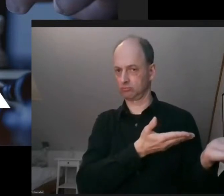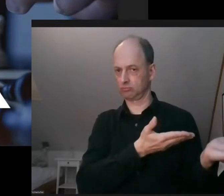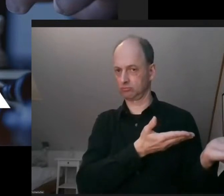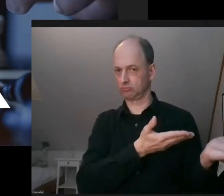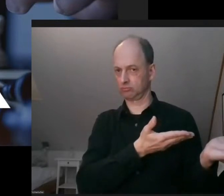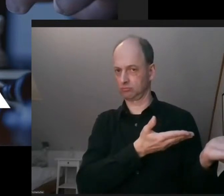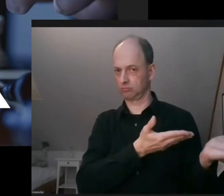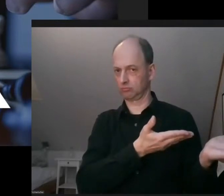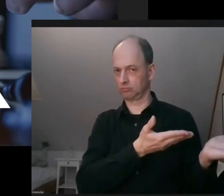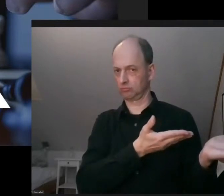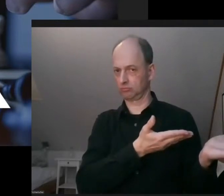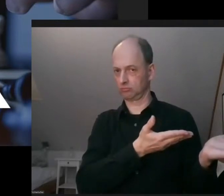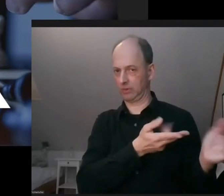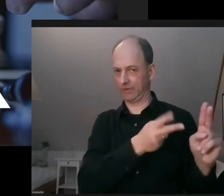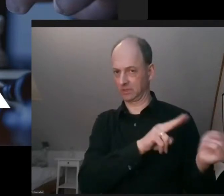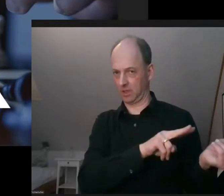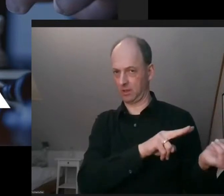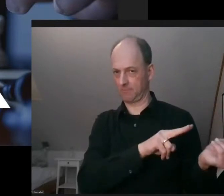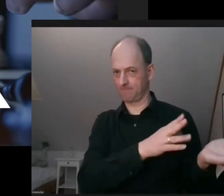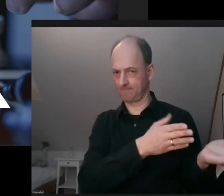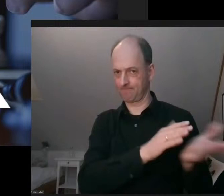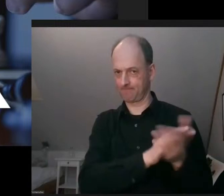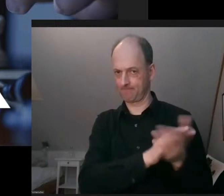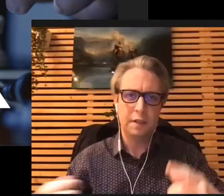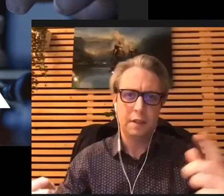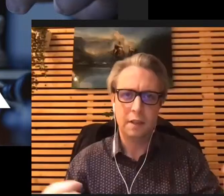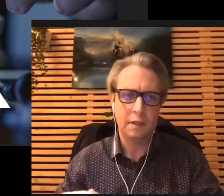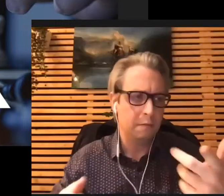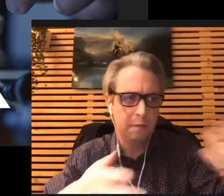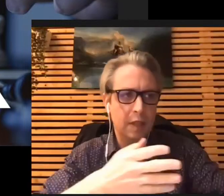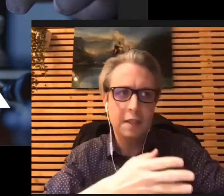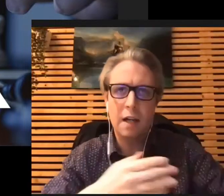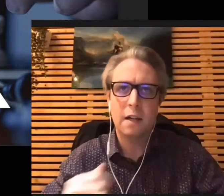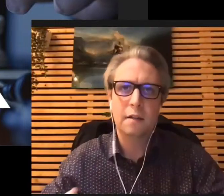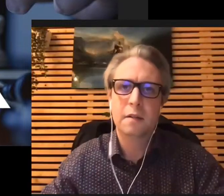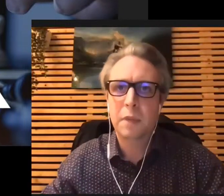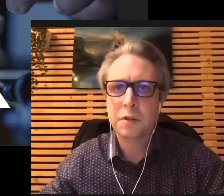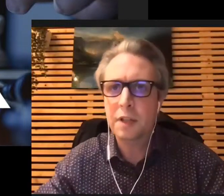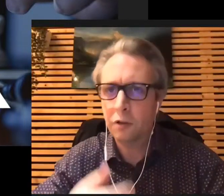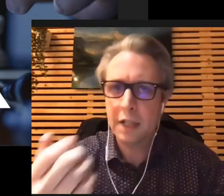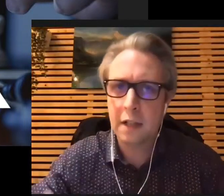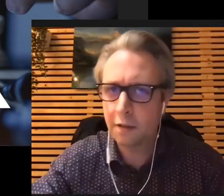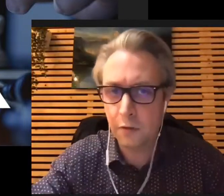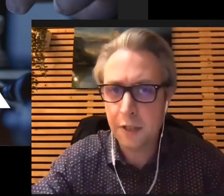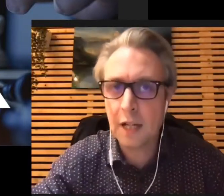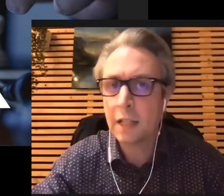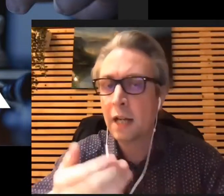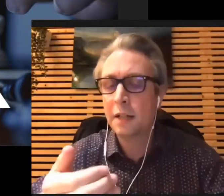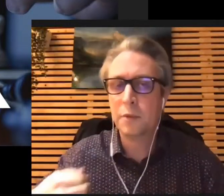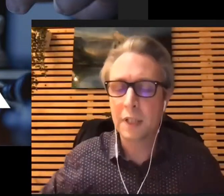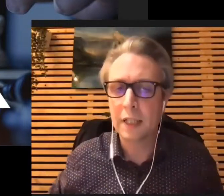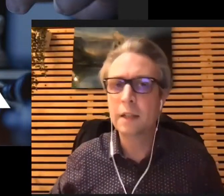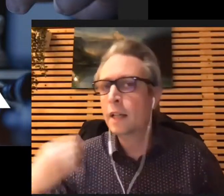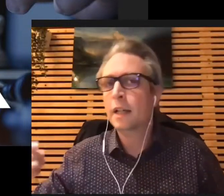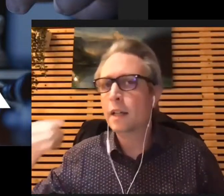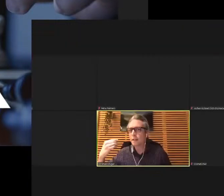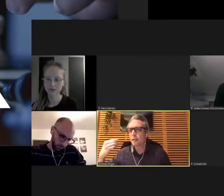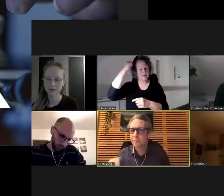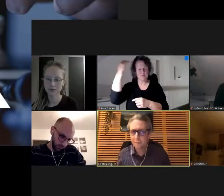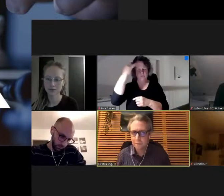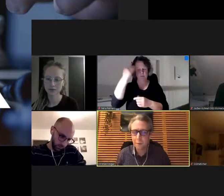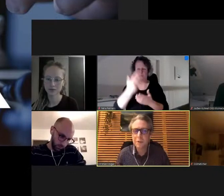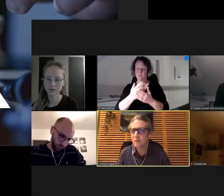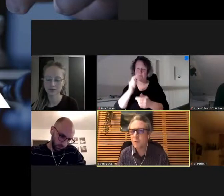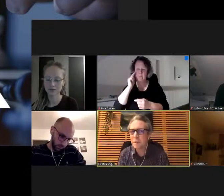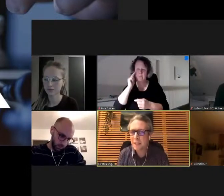makes or visits or attends a climate event, something must have happened. And in our town hall, there